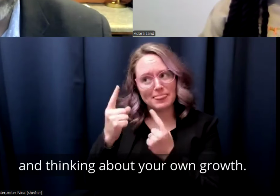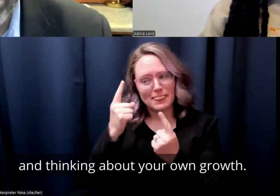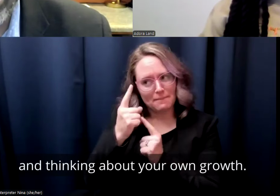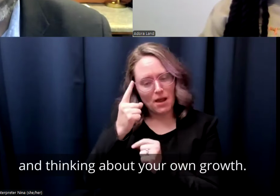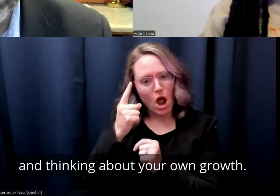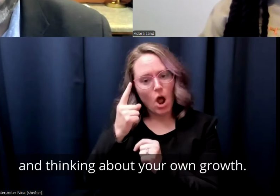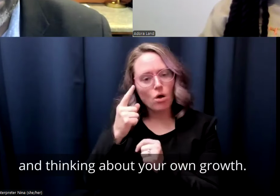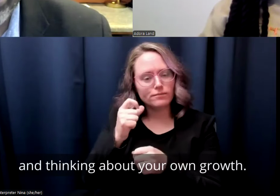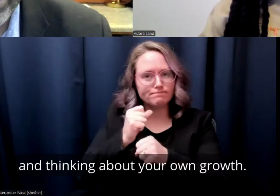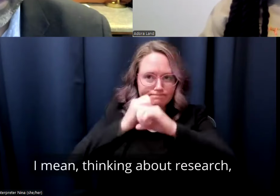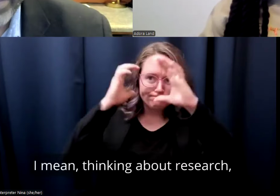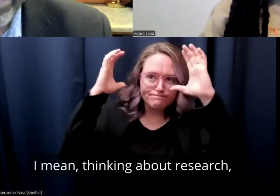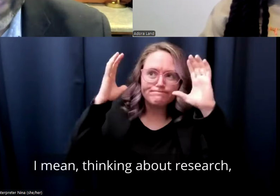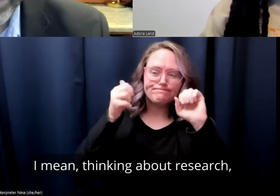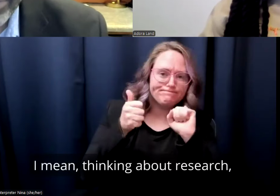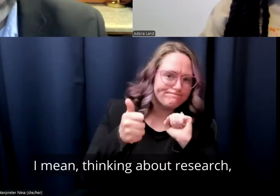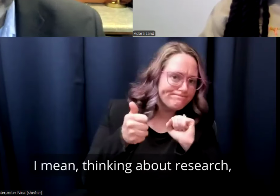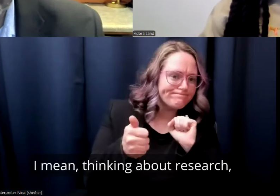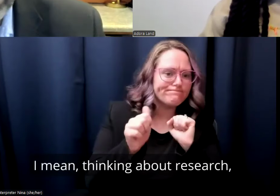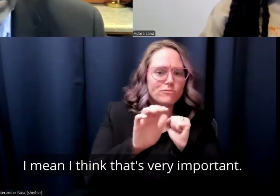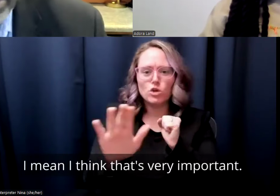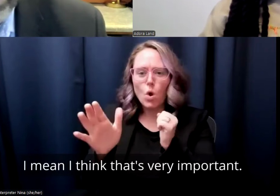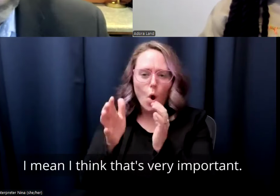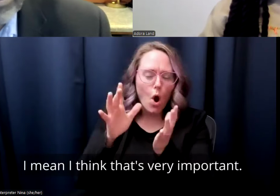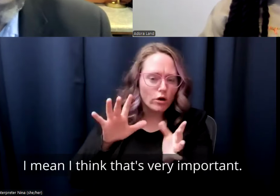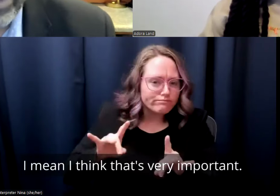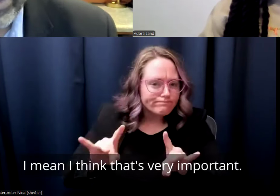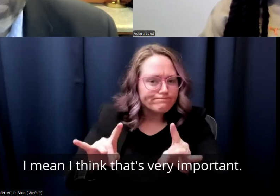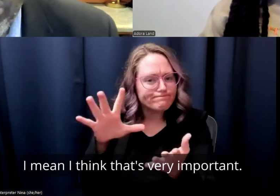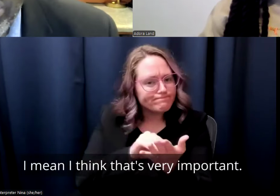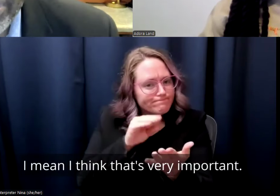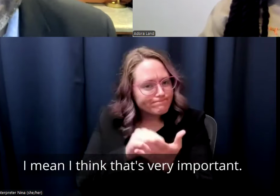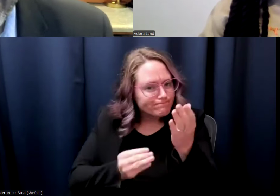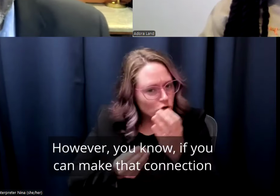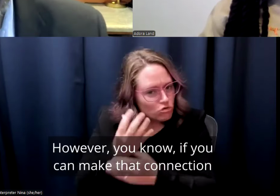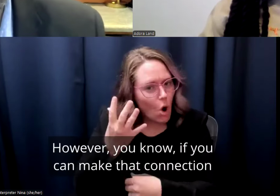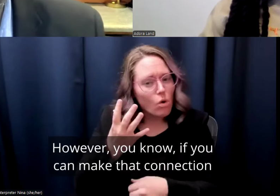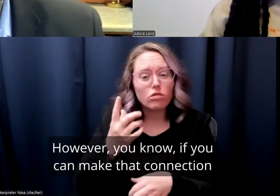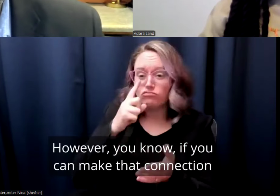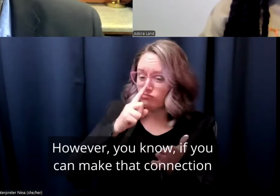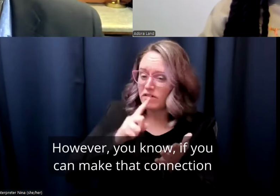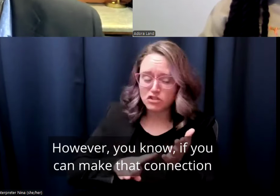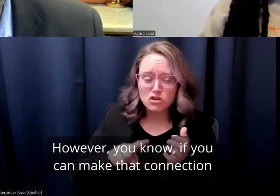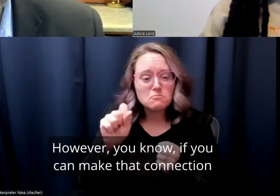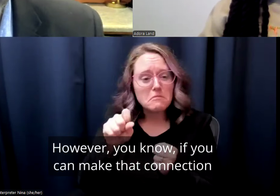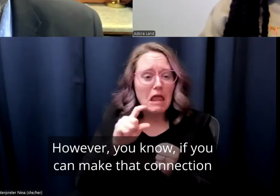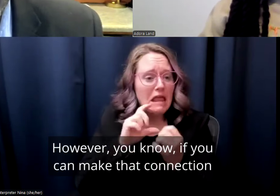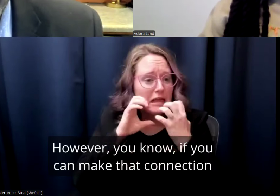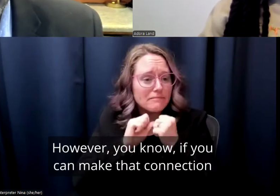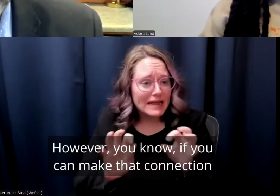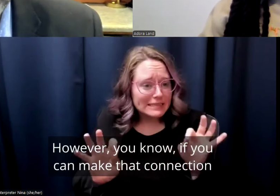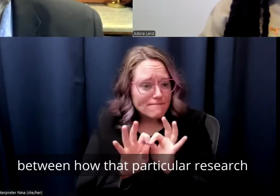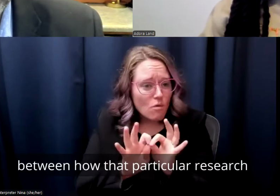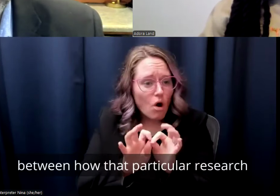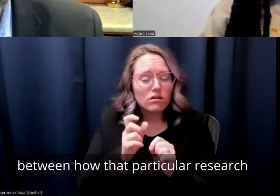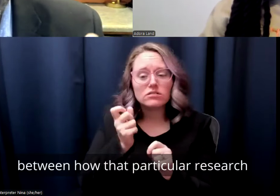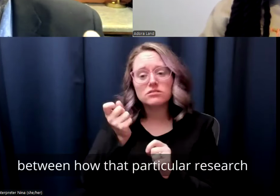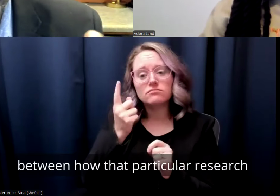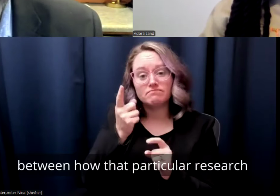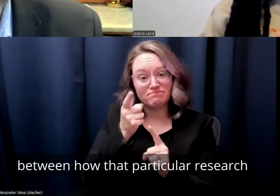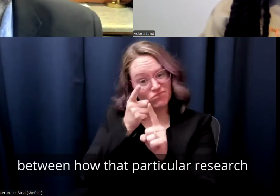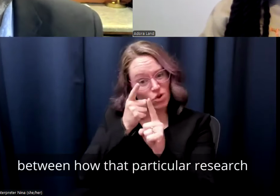about your own growth. I mean, thinking about research. I mean, I think that's very important. However, if you can make that connection